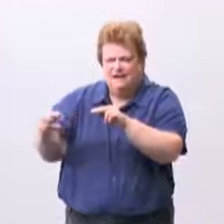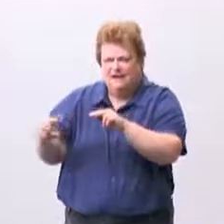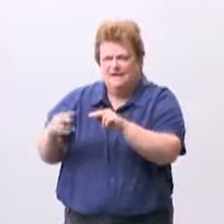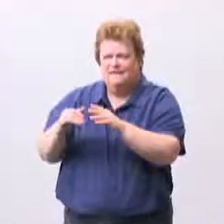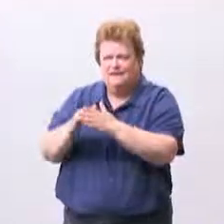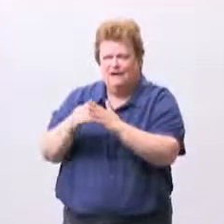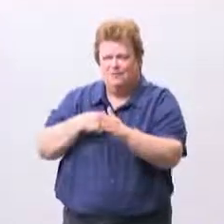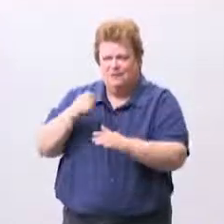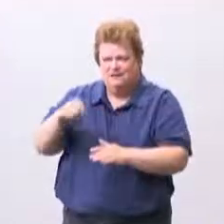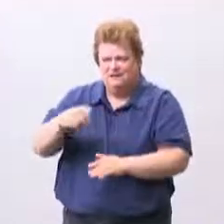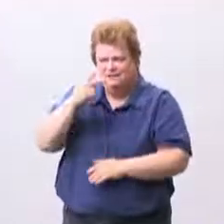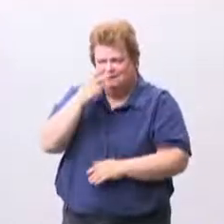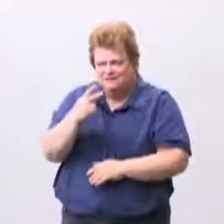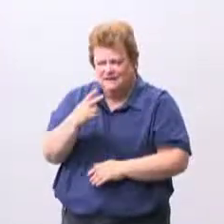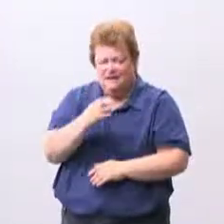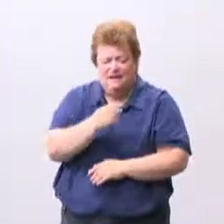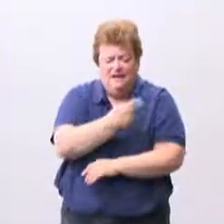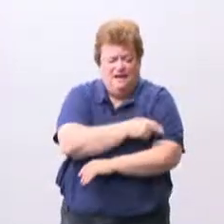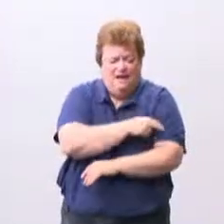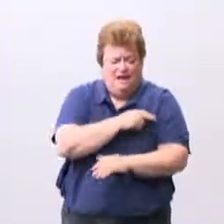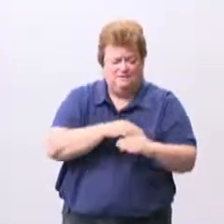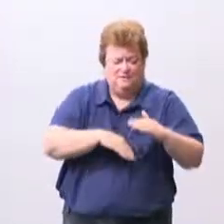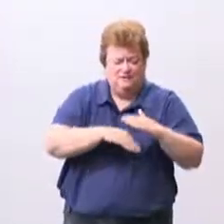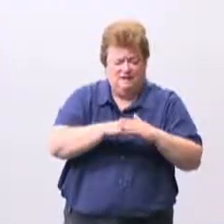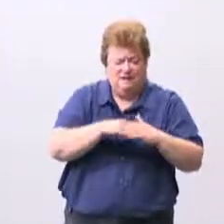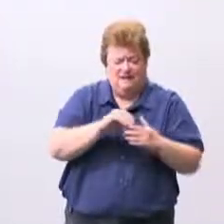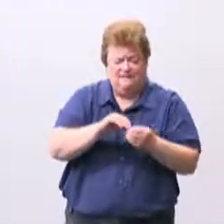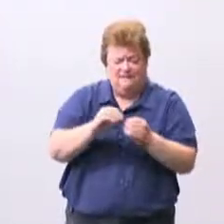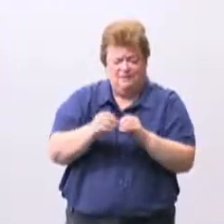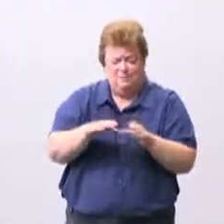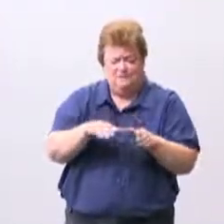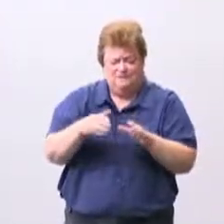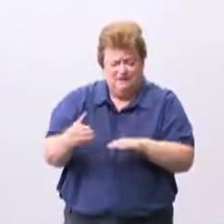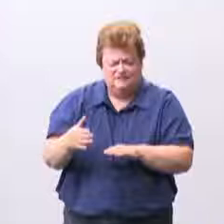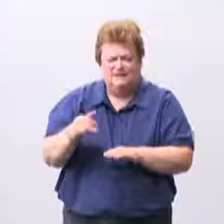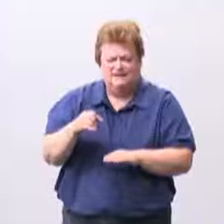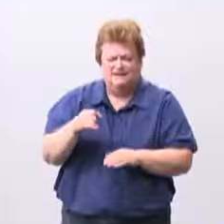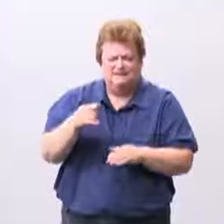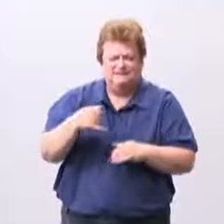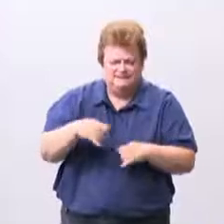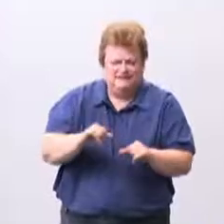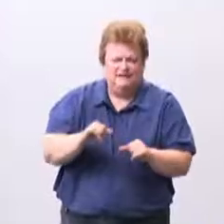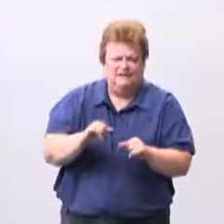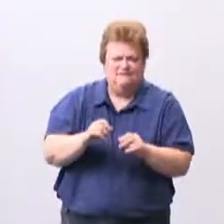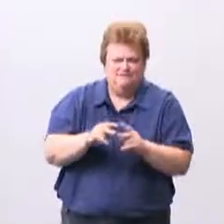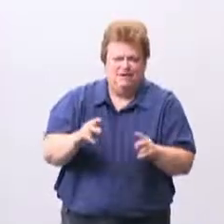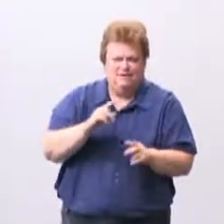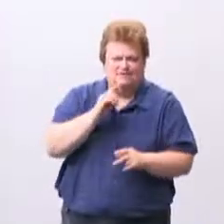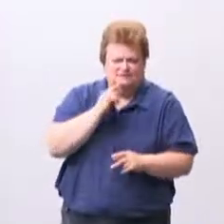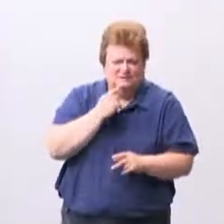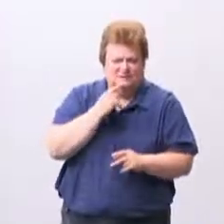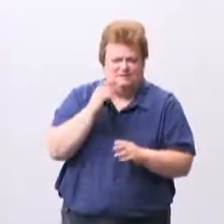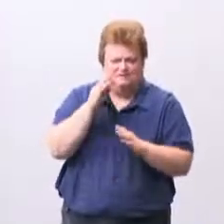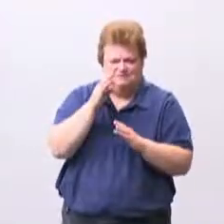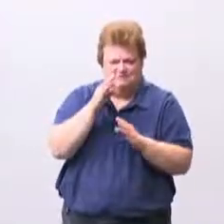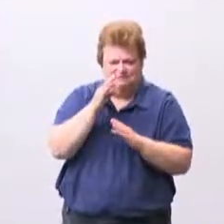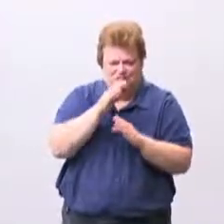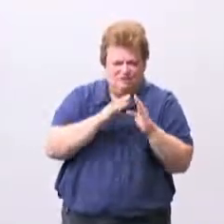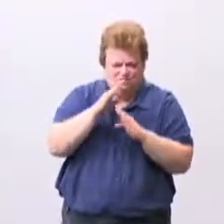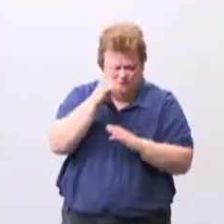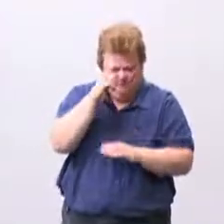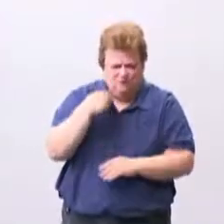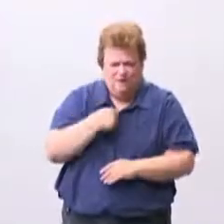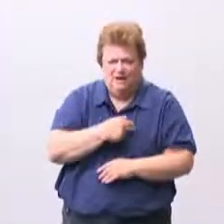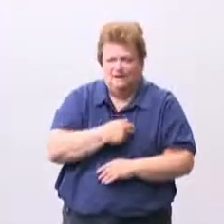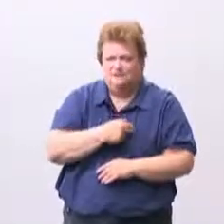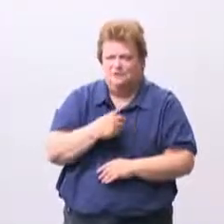And hospital capacity and the number of COVID-19 deaths remain a serious concern. We continue to closely monitor